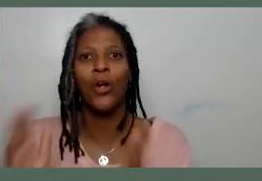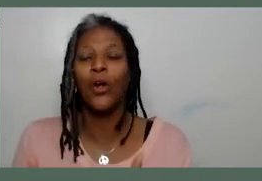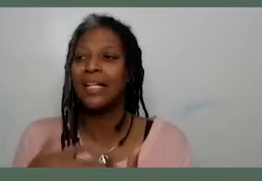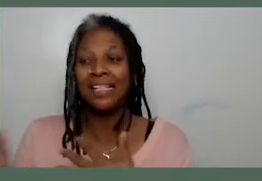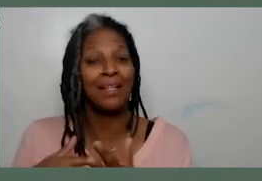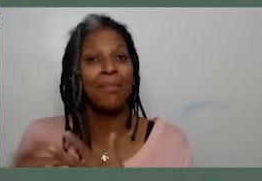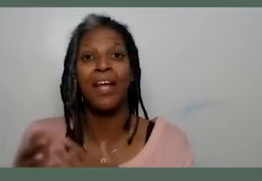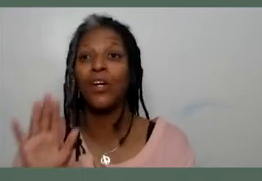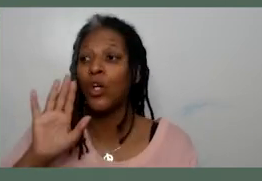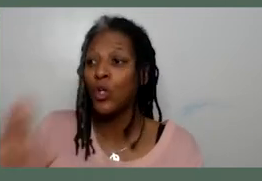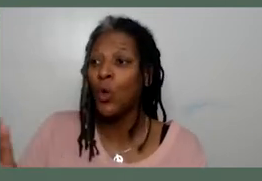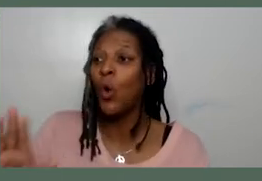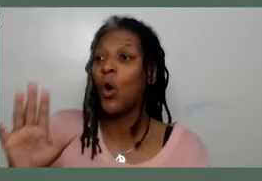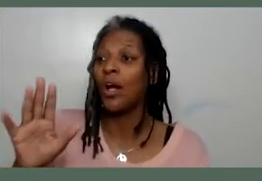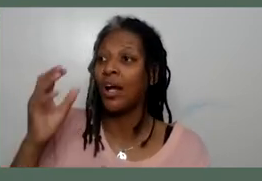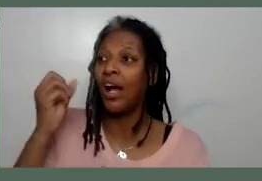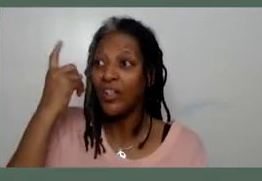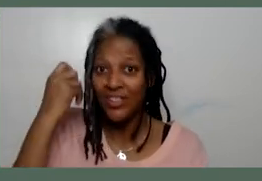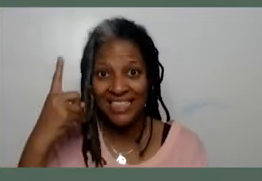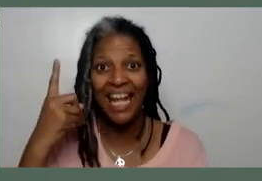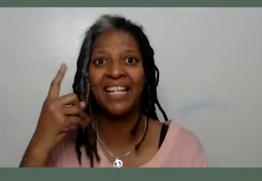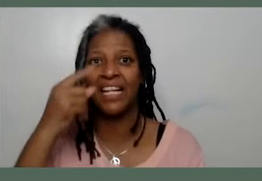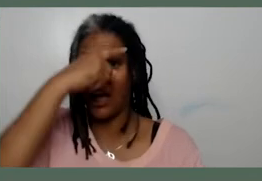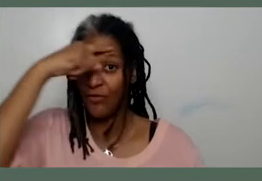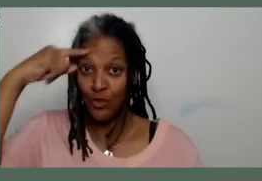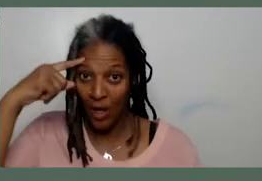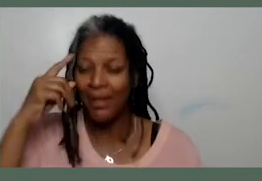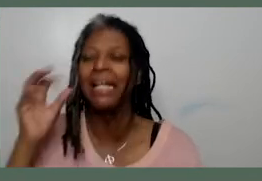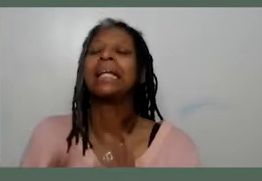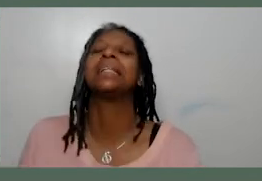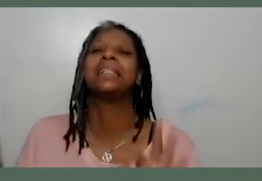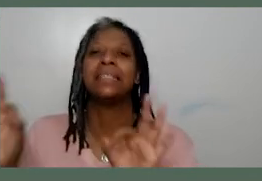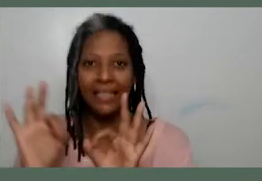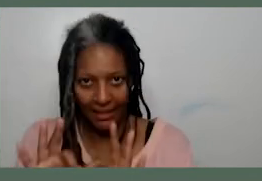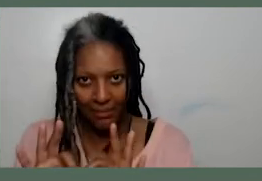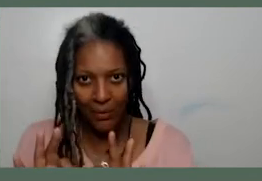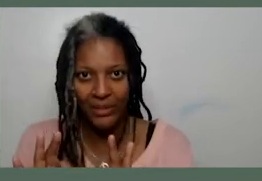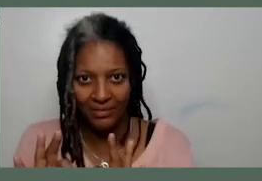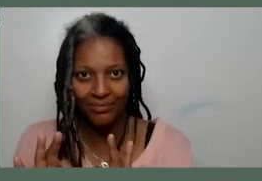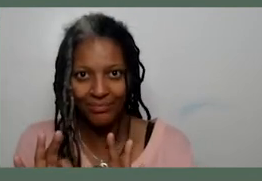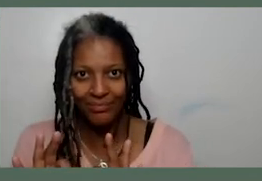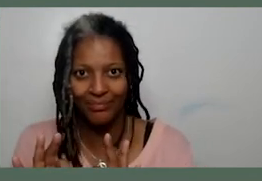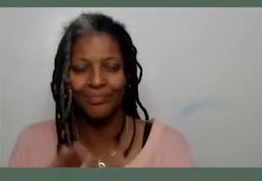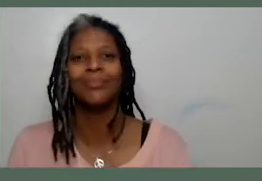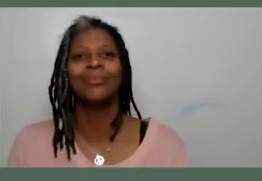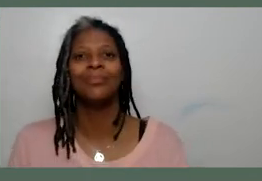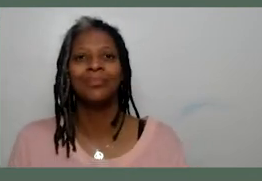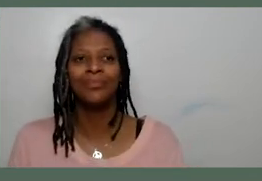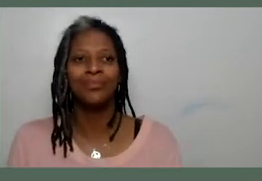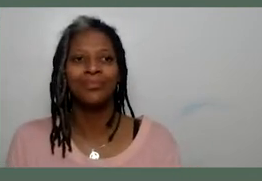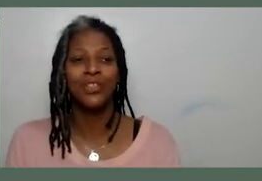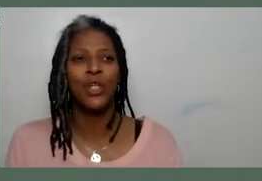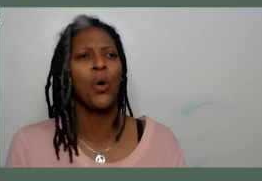within the school setting and outside world. And color is no longer represented by a crown in a box. If I start suspending a